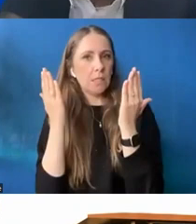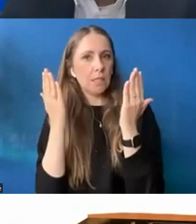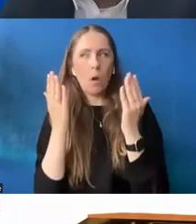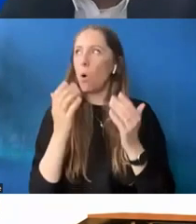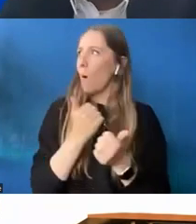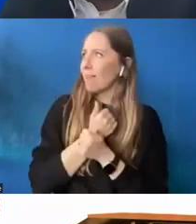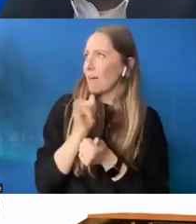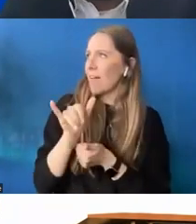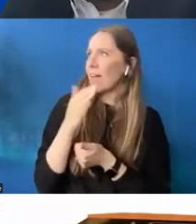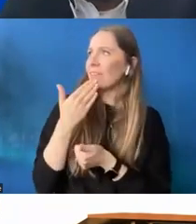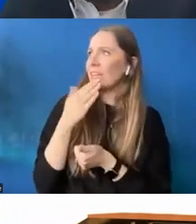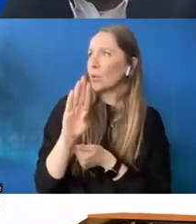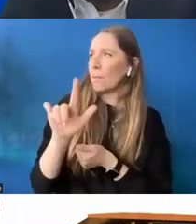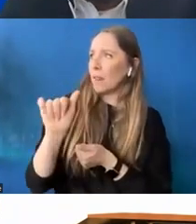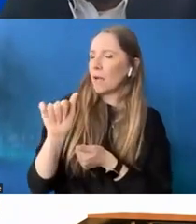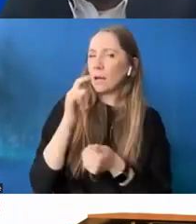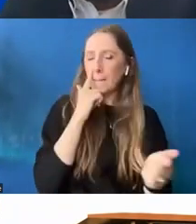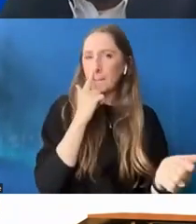that. Thanks, Bella.